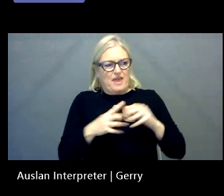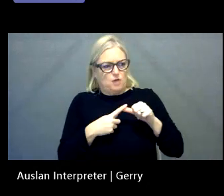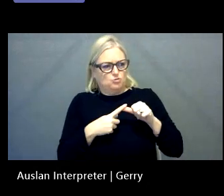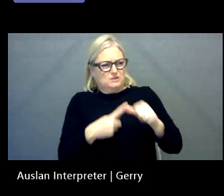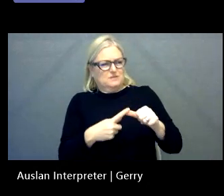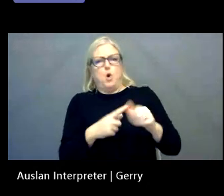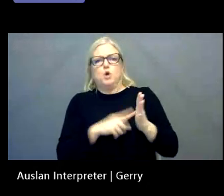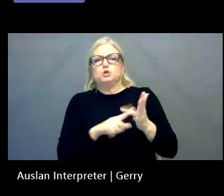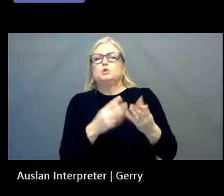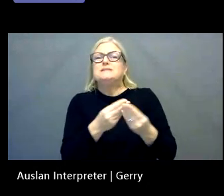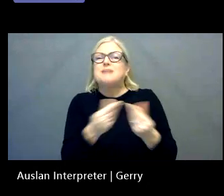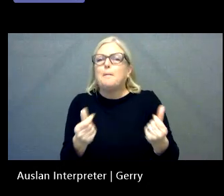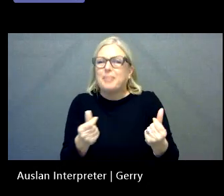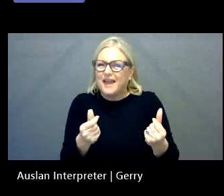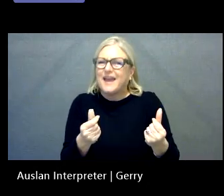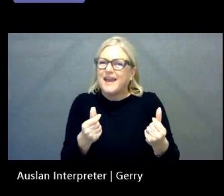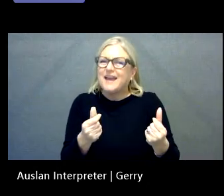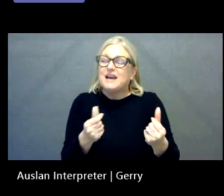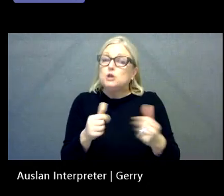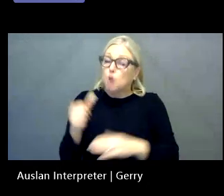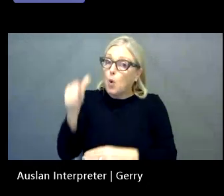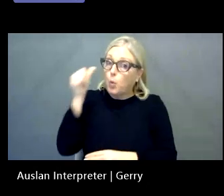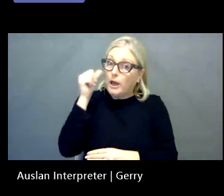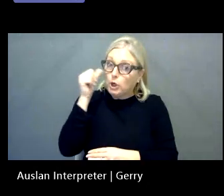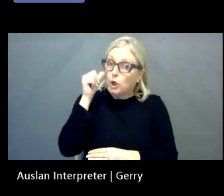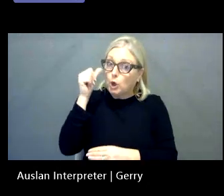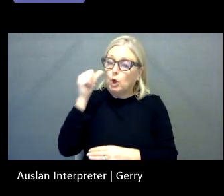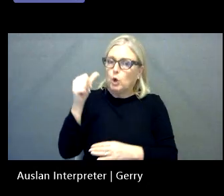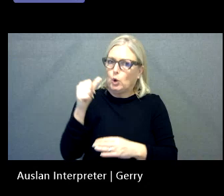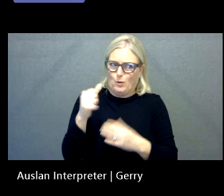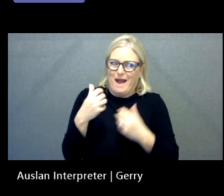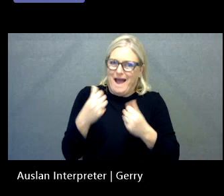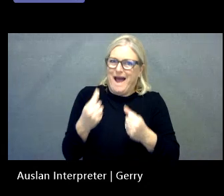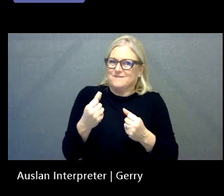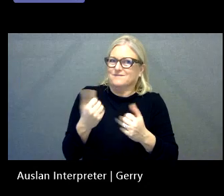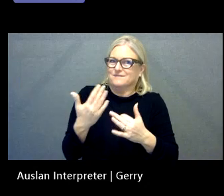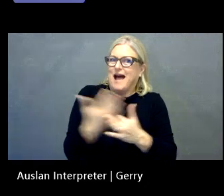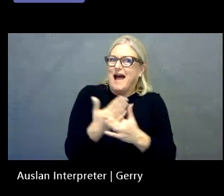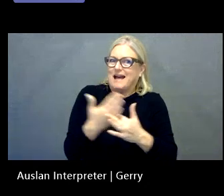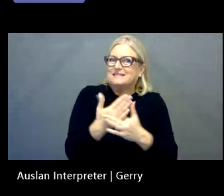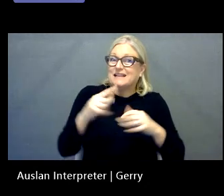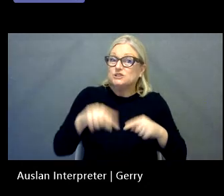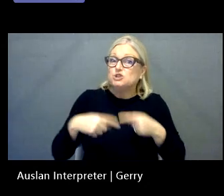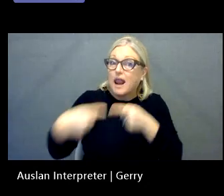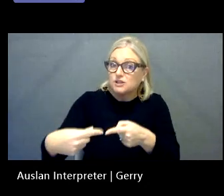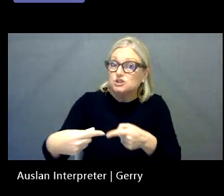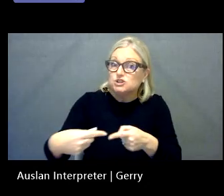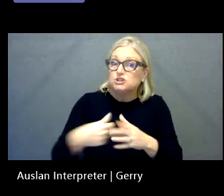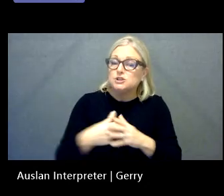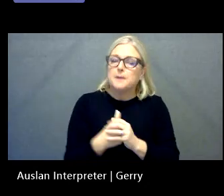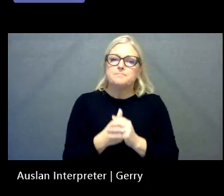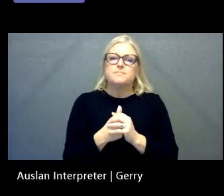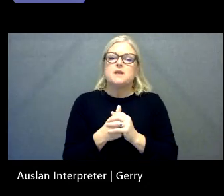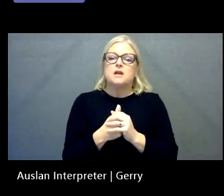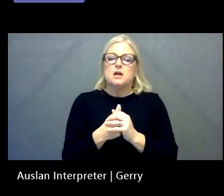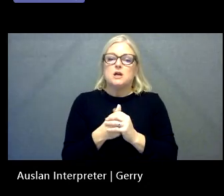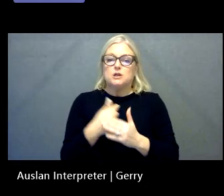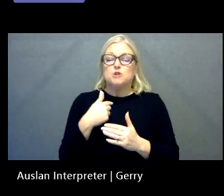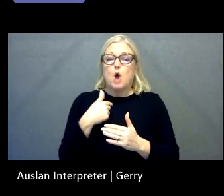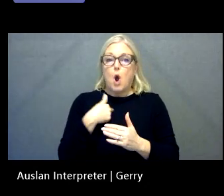the challenges that DCEs present for us as researchers in using that method when we're looking at people